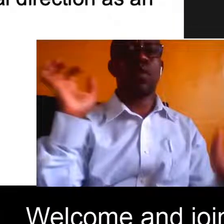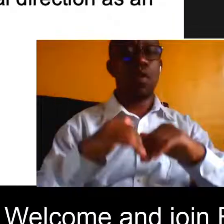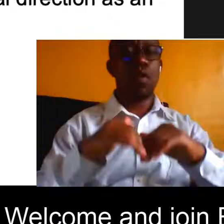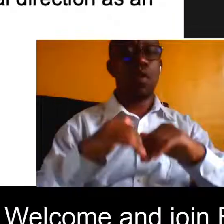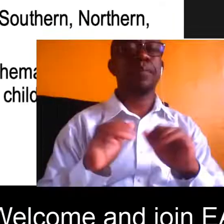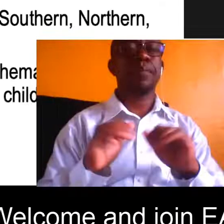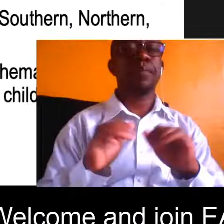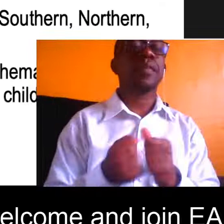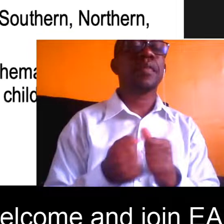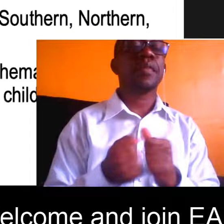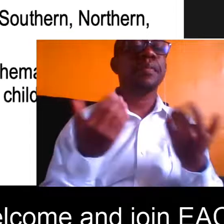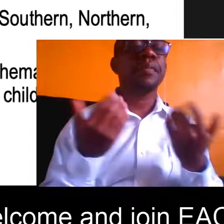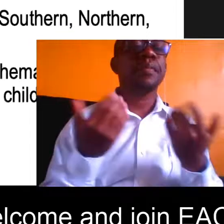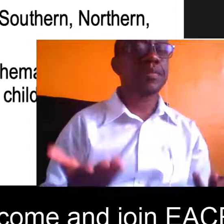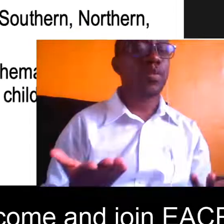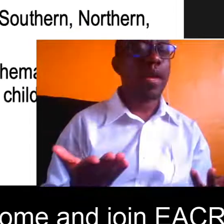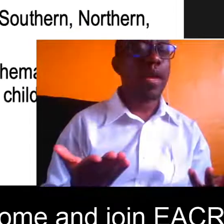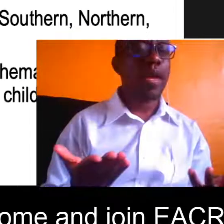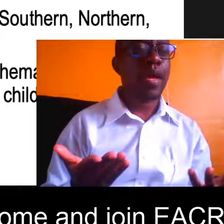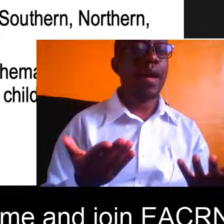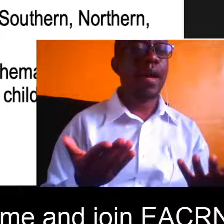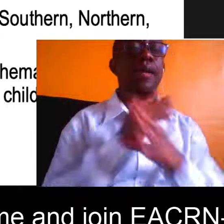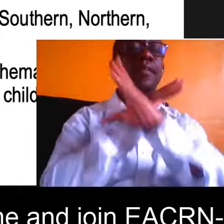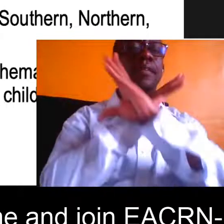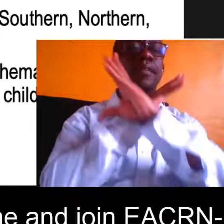to take place virtually.